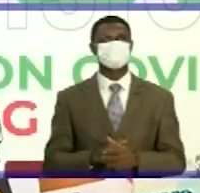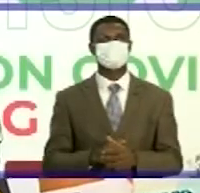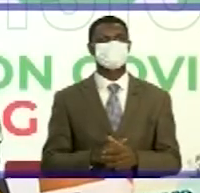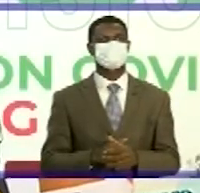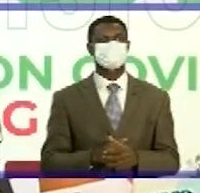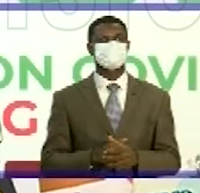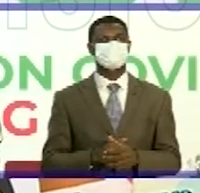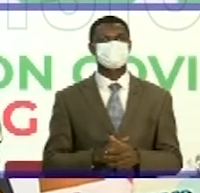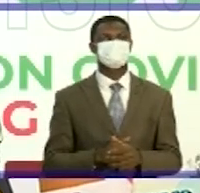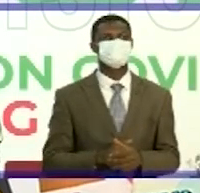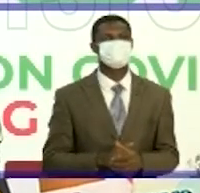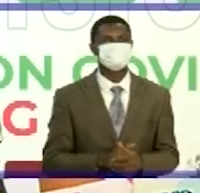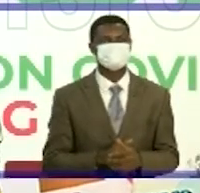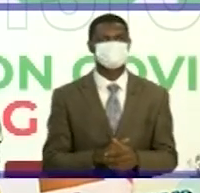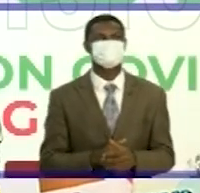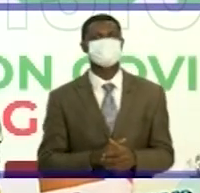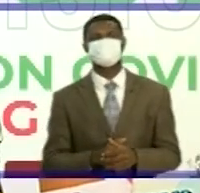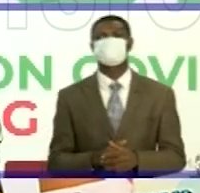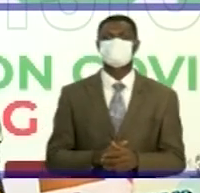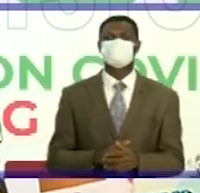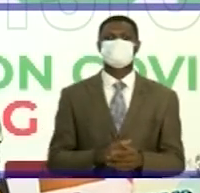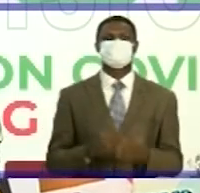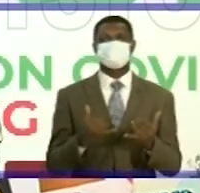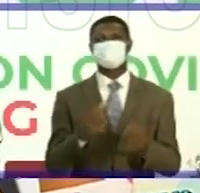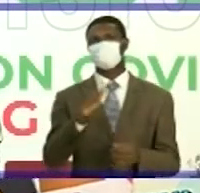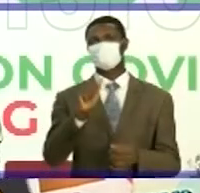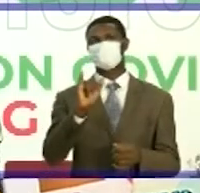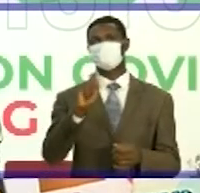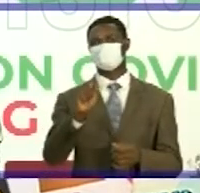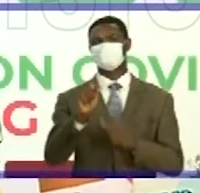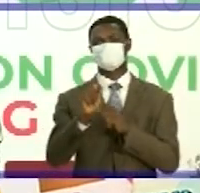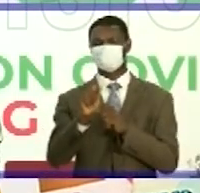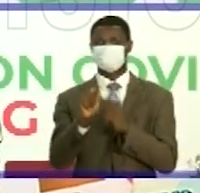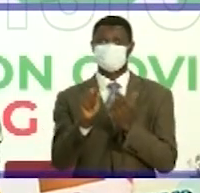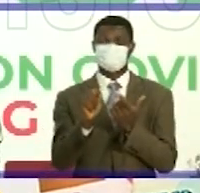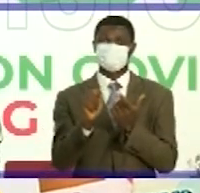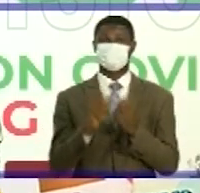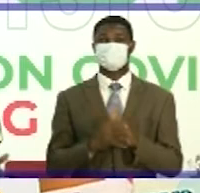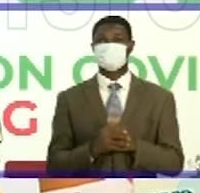to deal with enforcement? AIT. Yes.